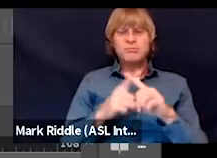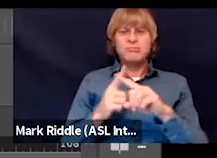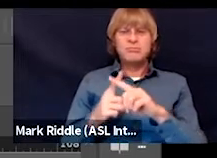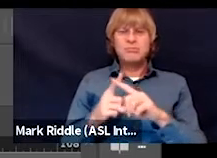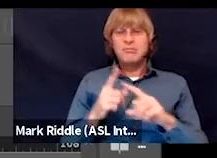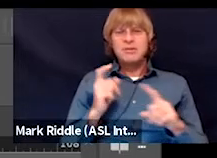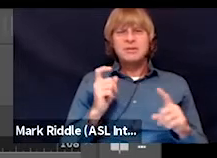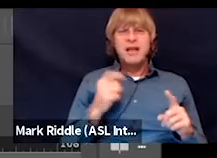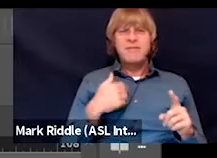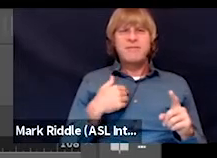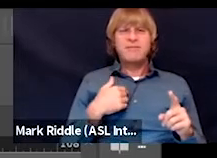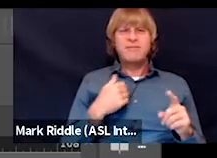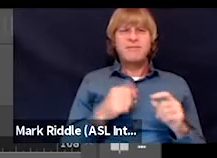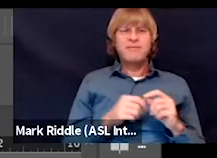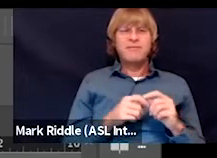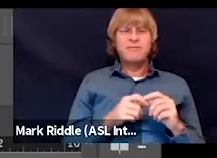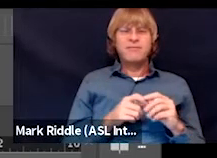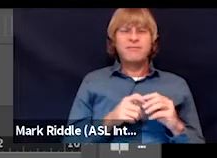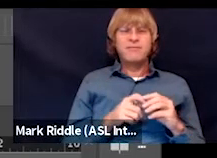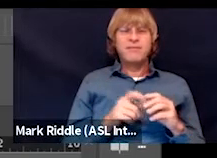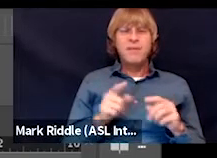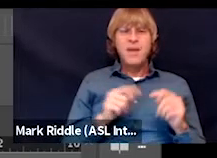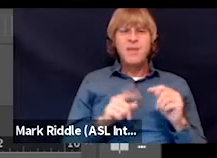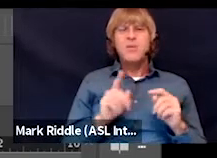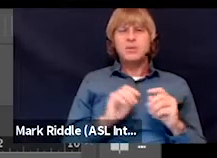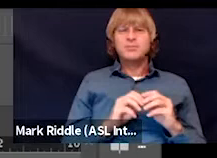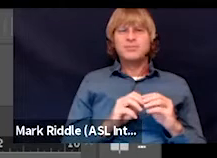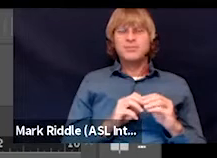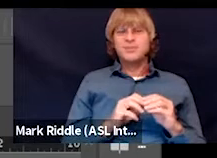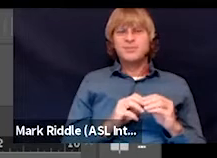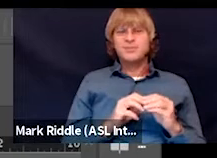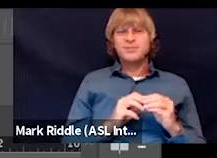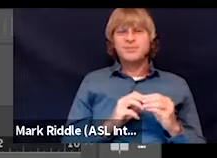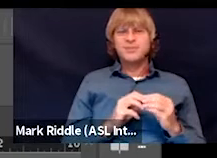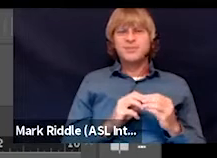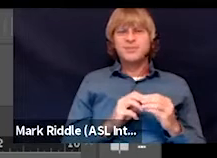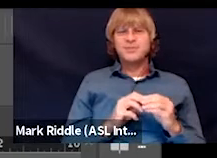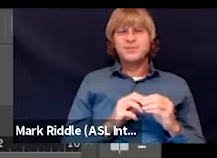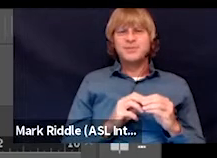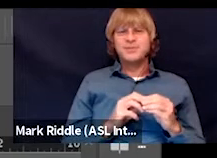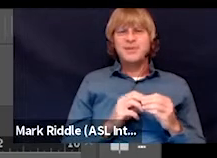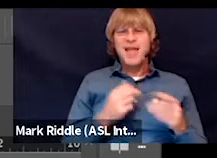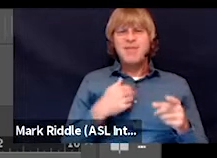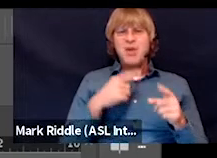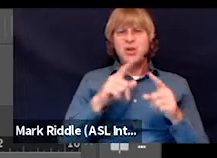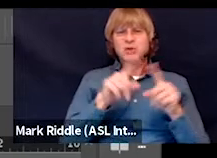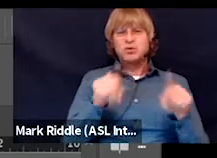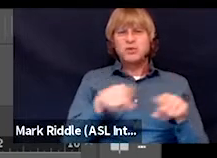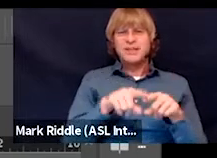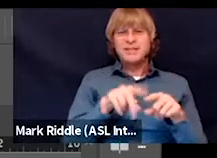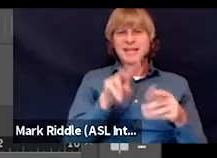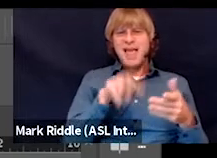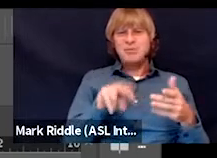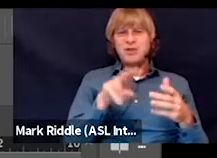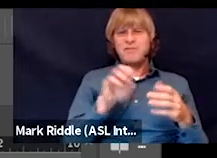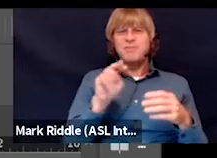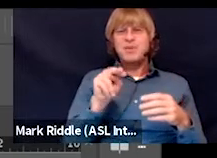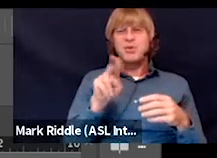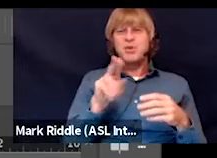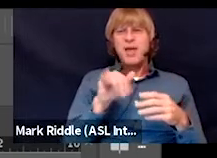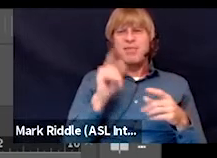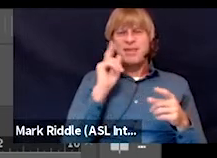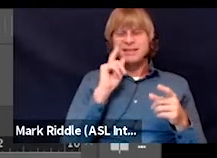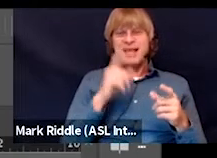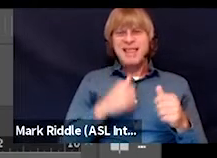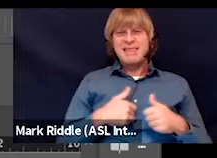I've got to back up here. Yeah, there. I have these screen captures of menus, so I think it's a